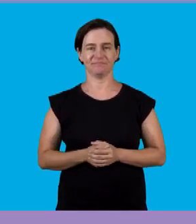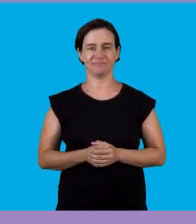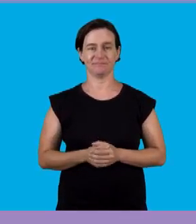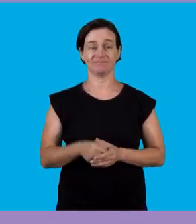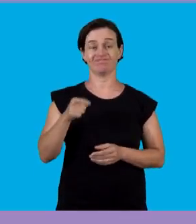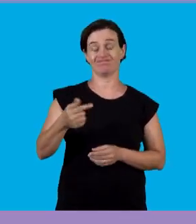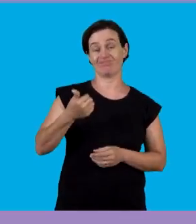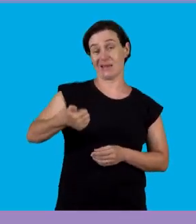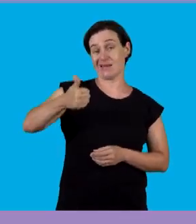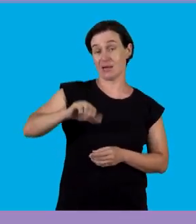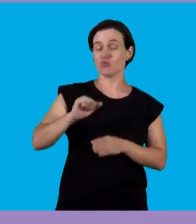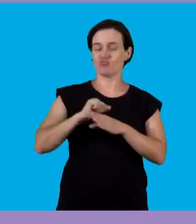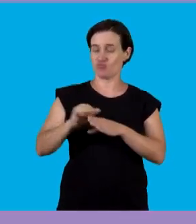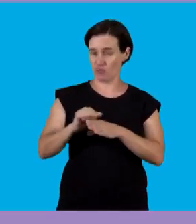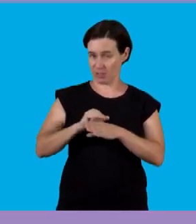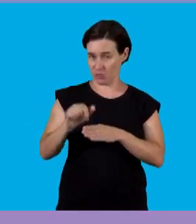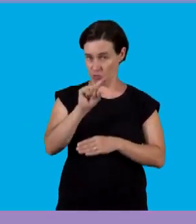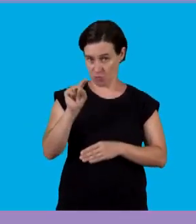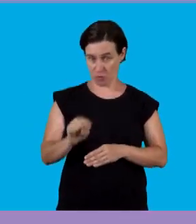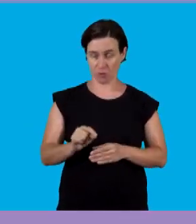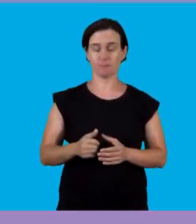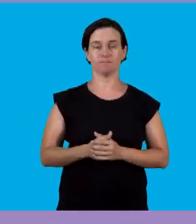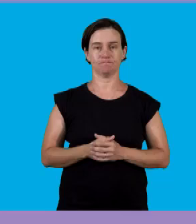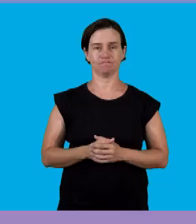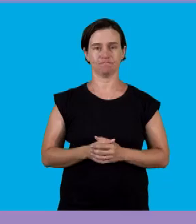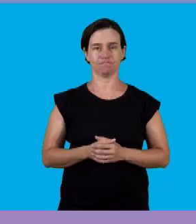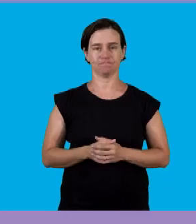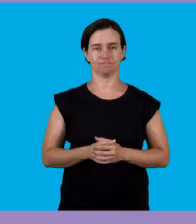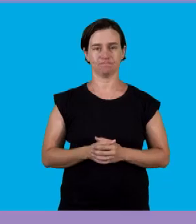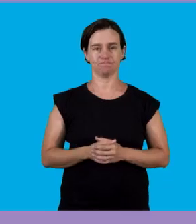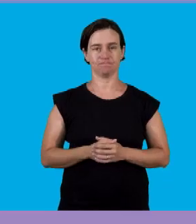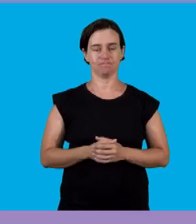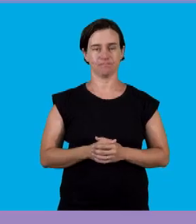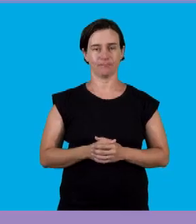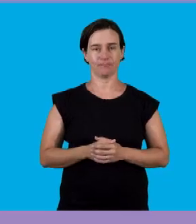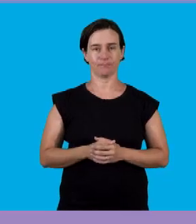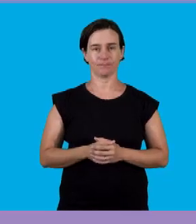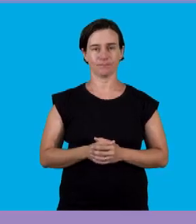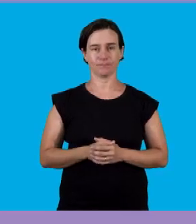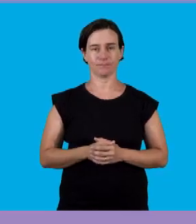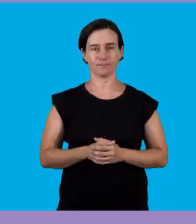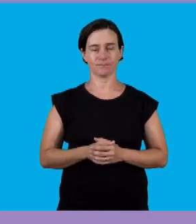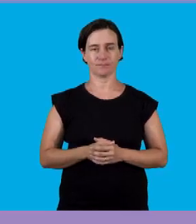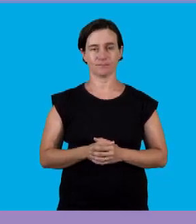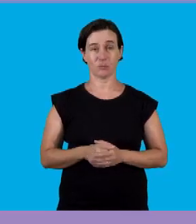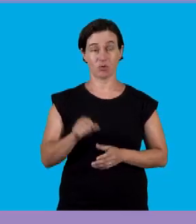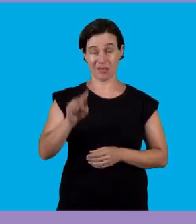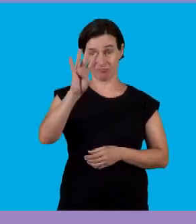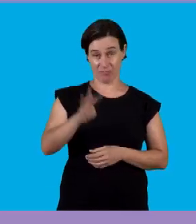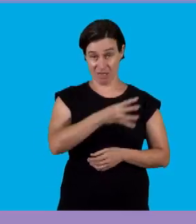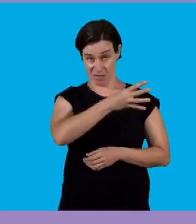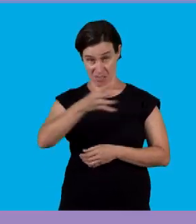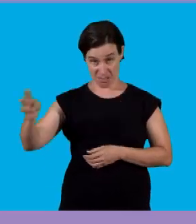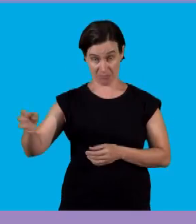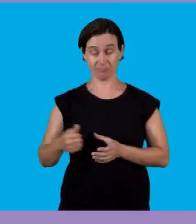Let's move on to our next practice, our pre-knowledge practice. So here we are given